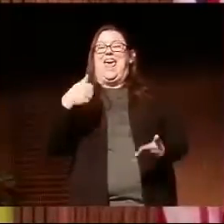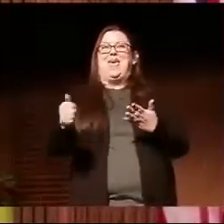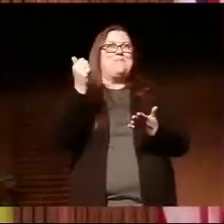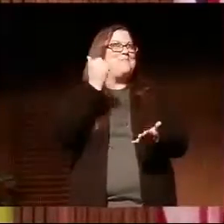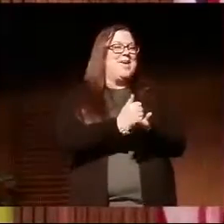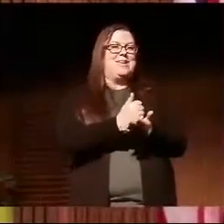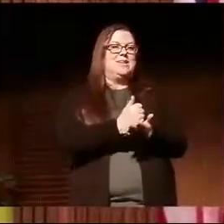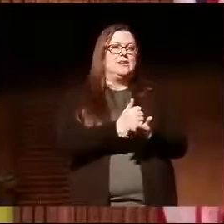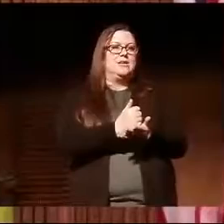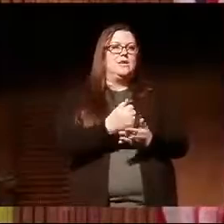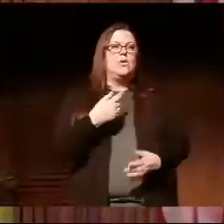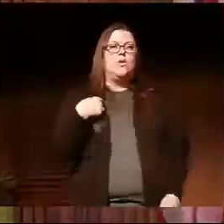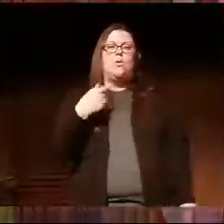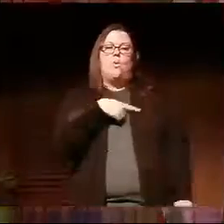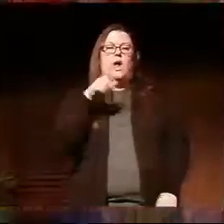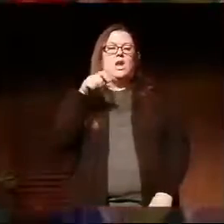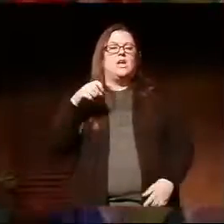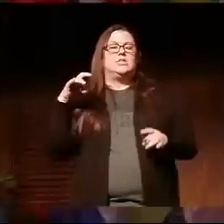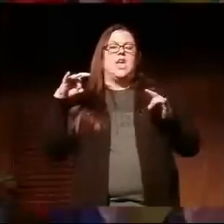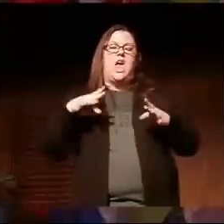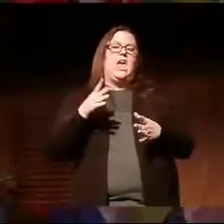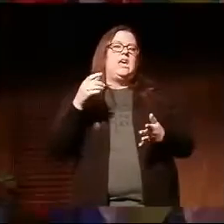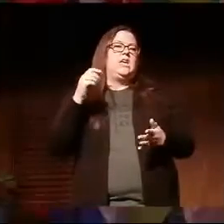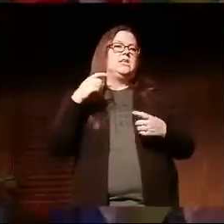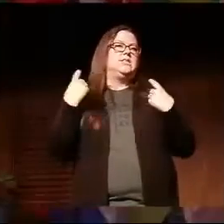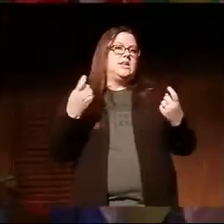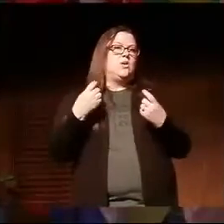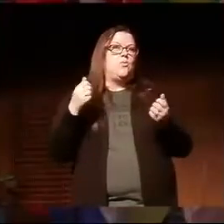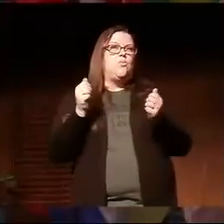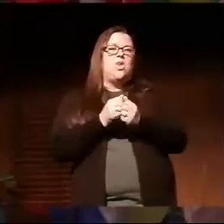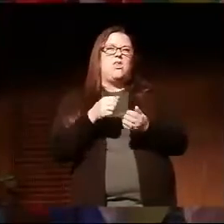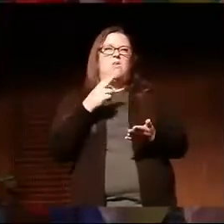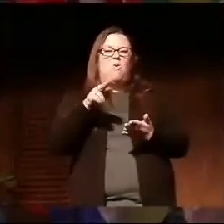now we need to hate sin with a holy hatred.